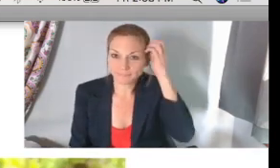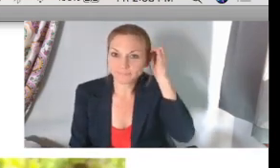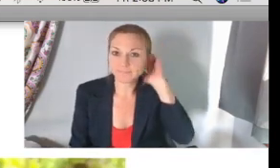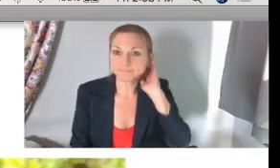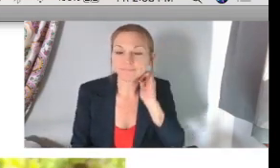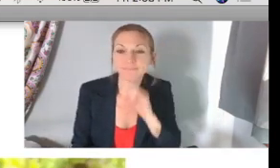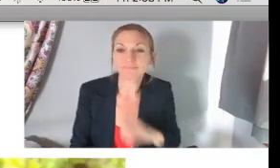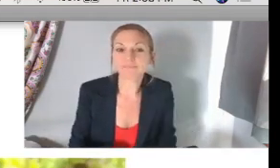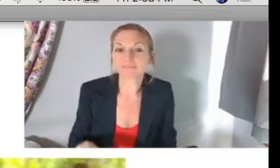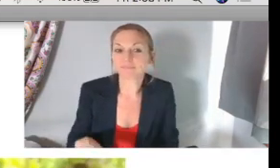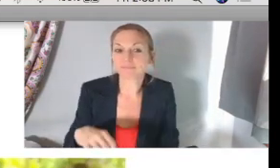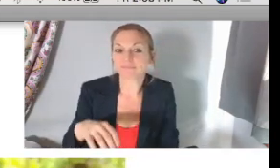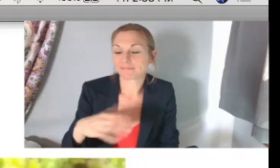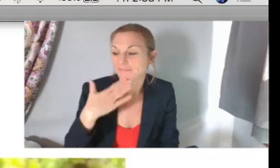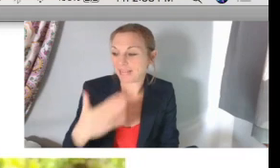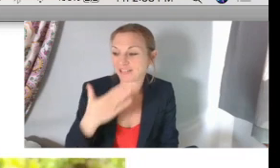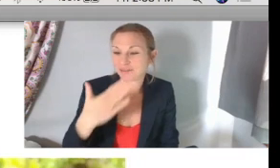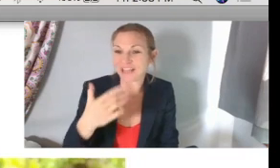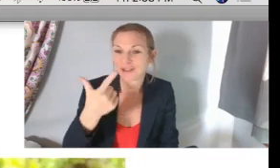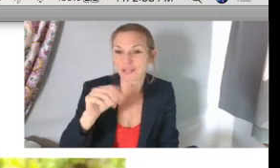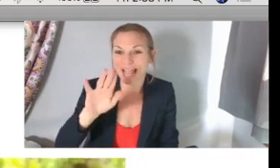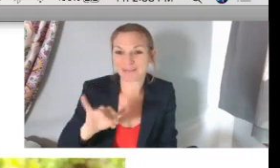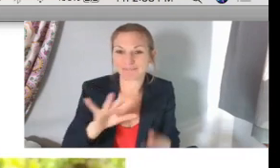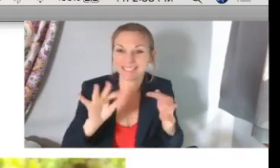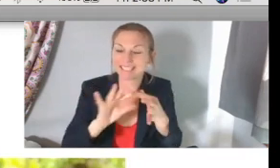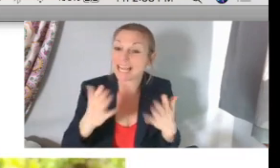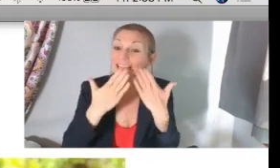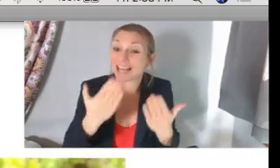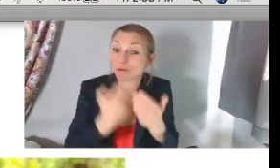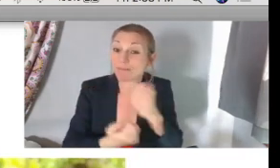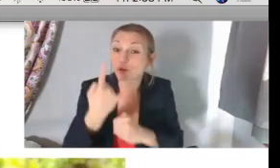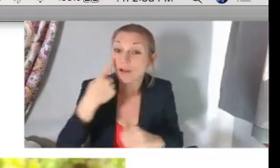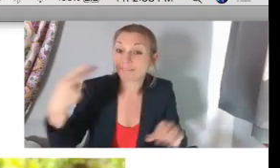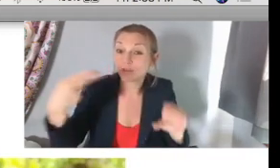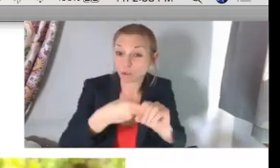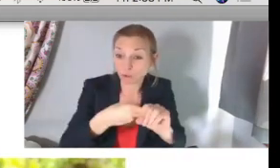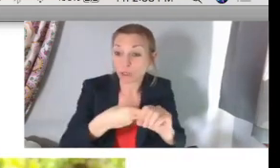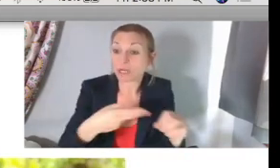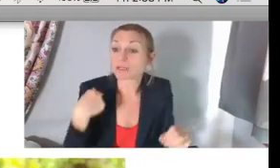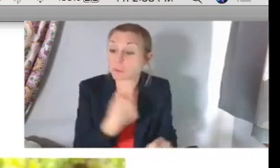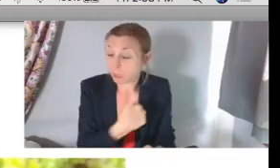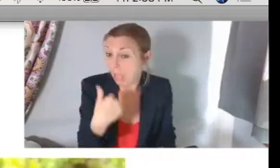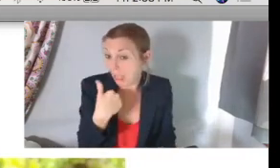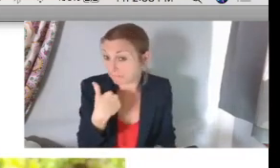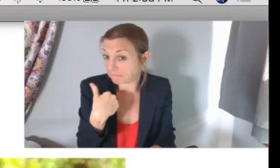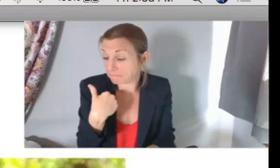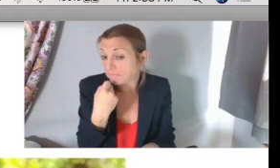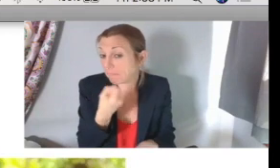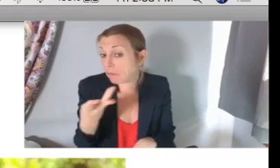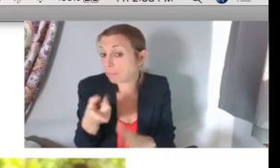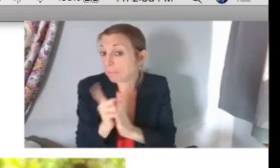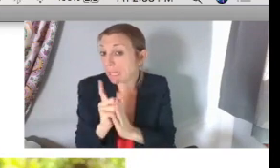Thank you everyone for joining us. Now, since we do have a few minutes, if there